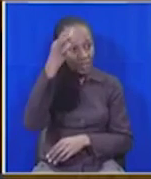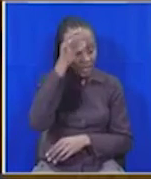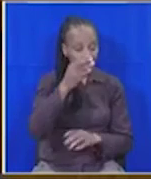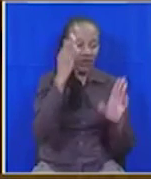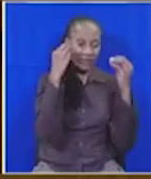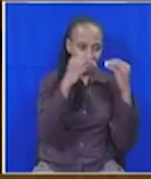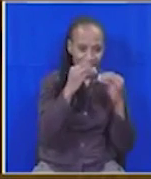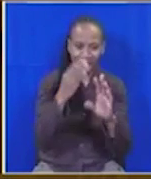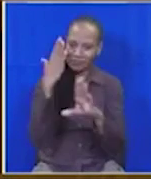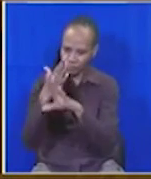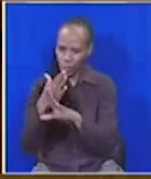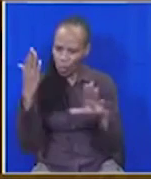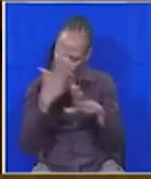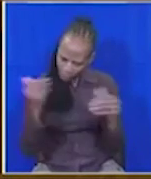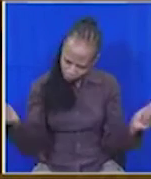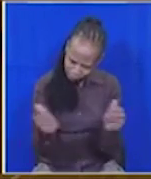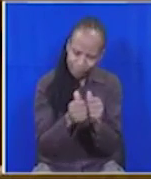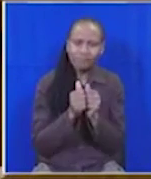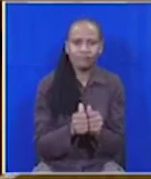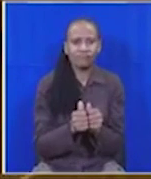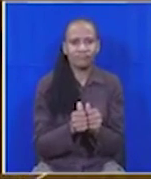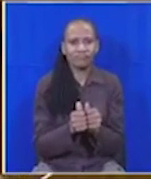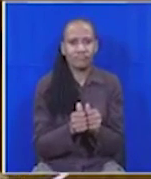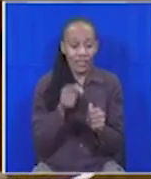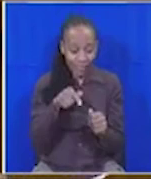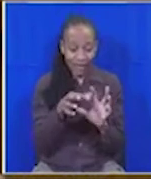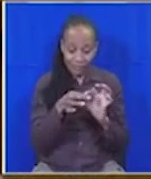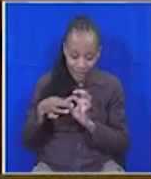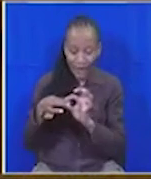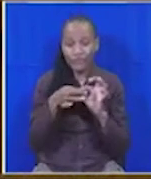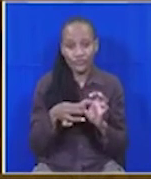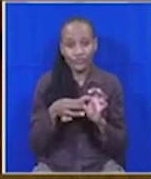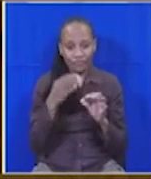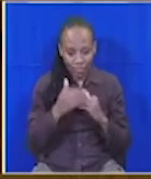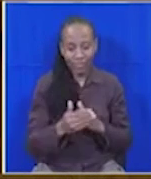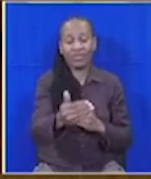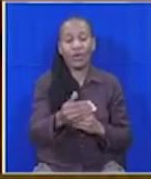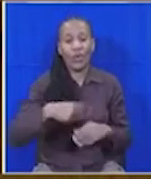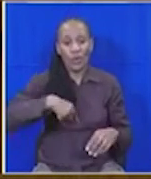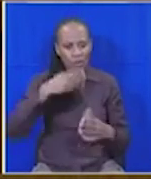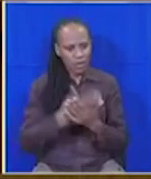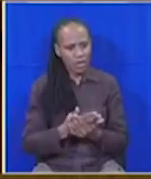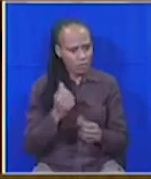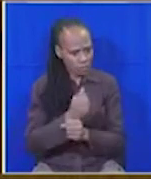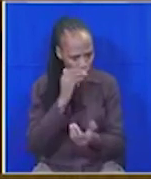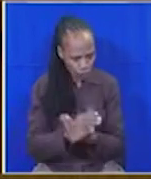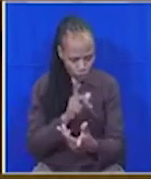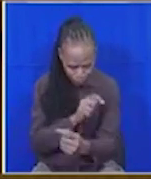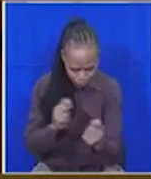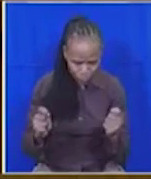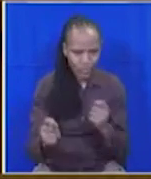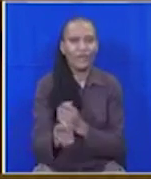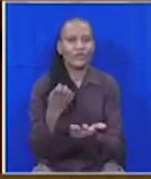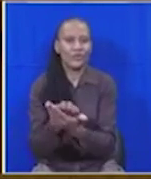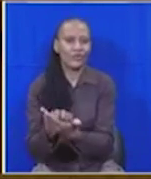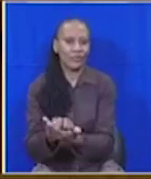to collaborate, that it is through this kind of collaboration that we will undertake the economic transformation that we need in our